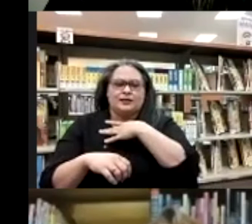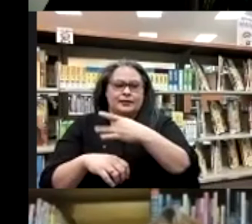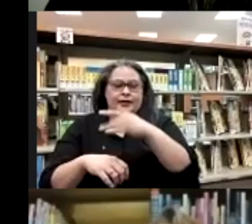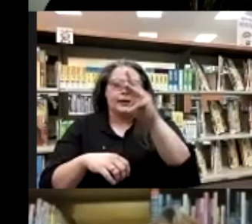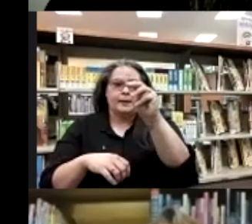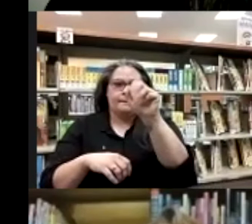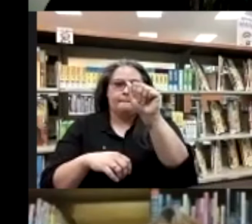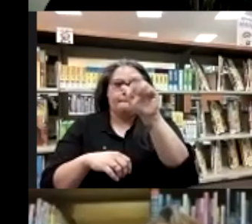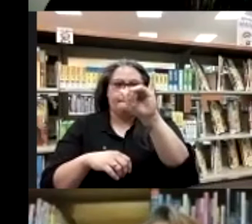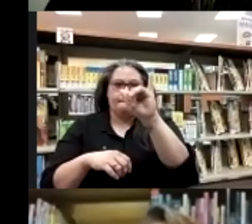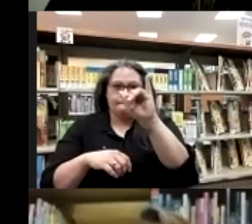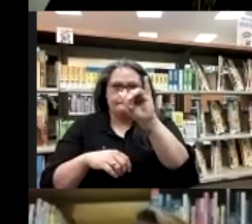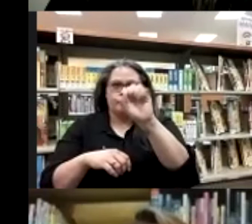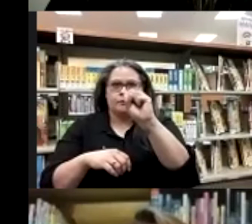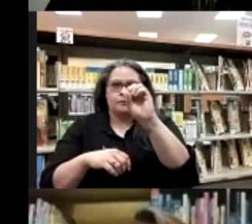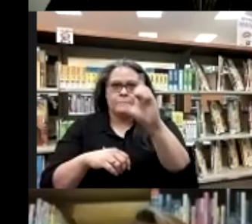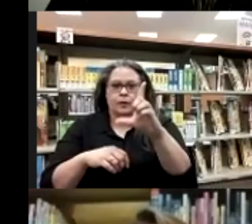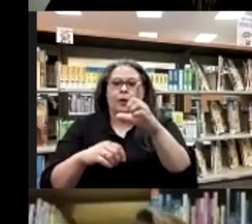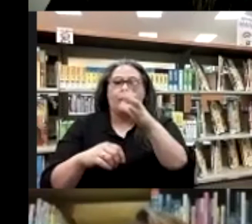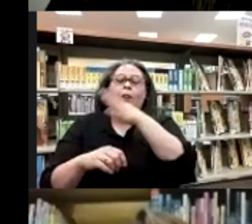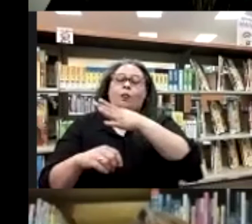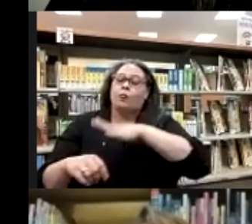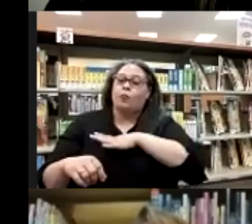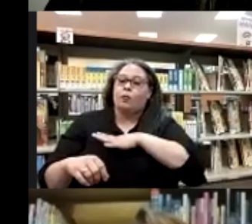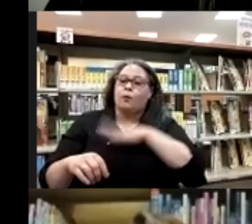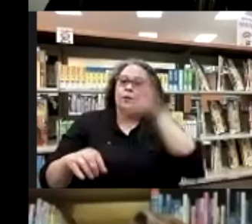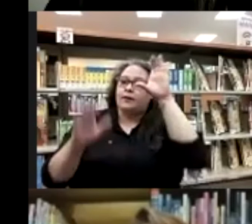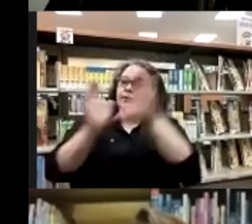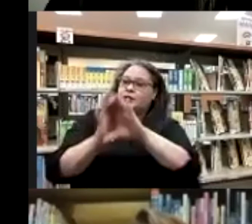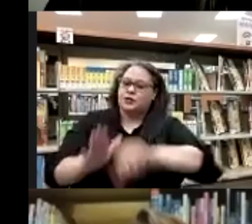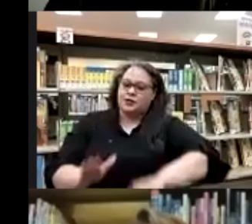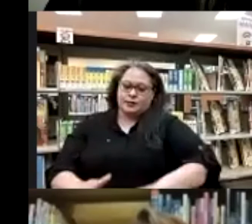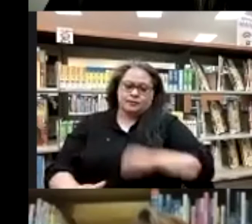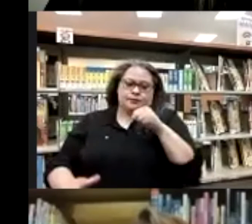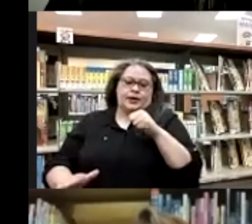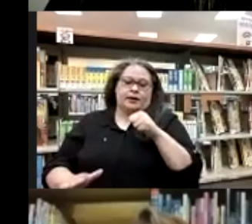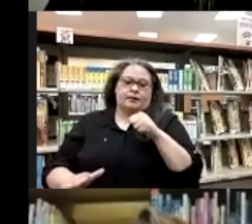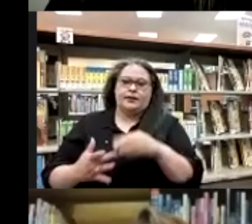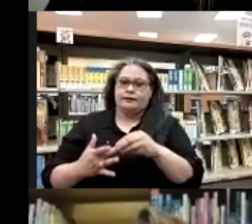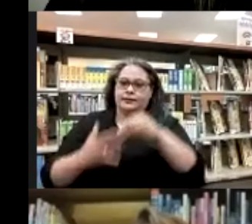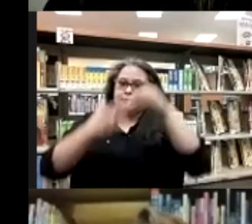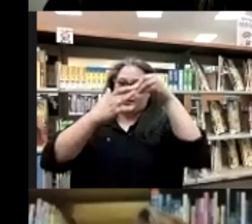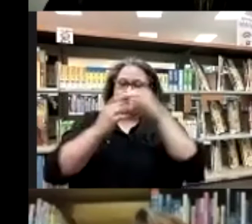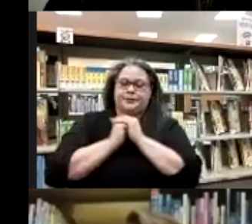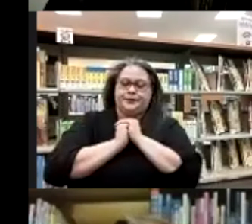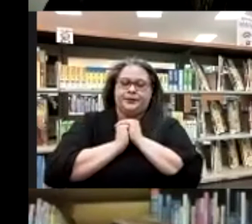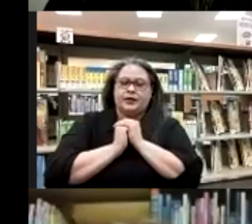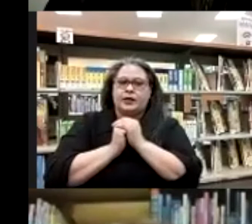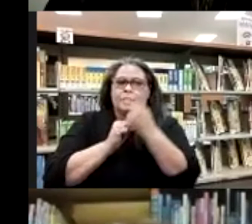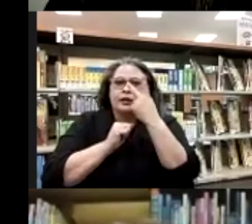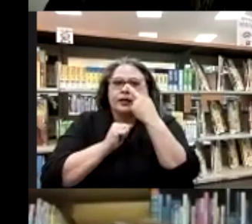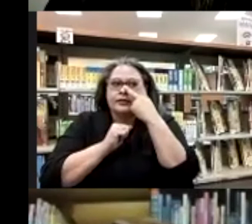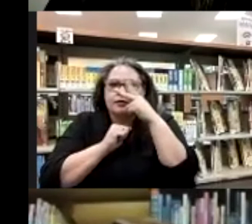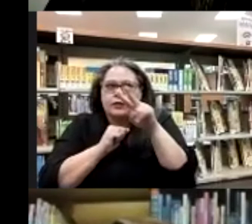the woman in the photograph is unique and self-assured. Now, let's take a look at the woman. Can you see